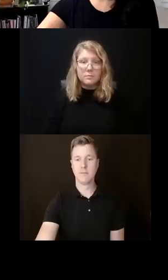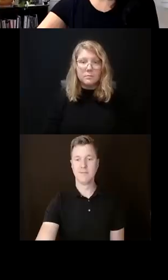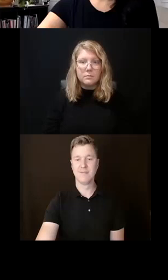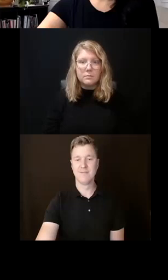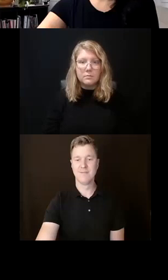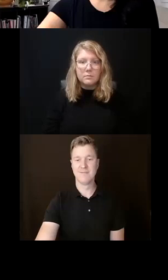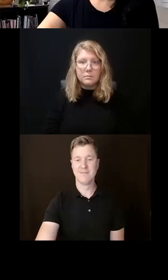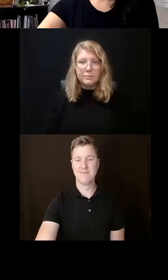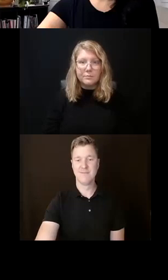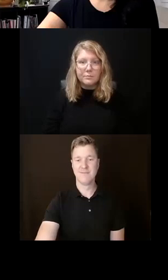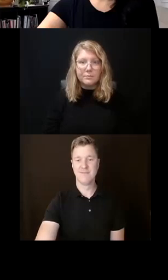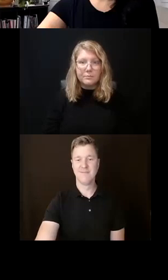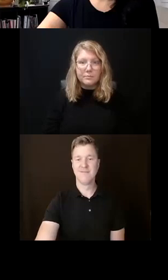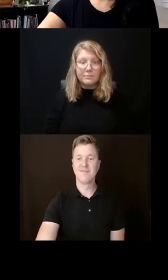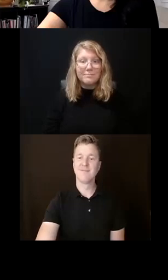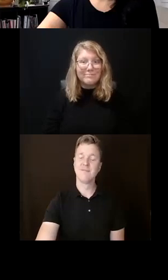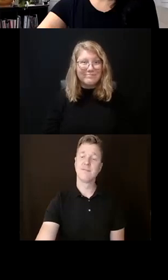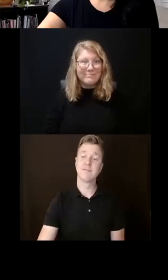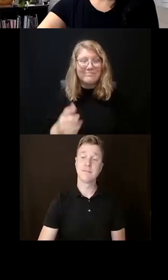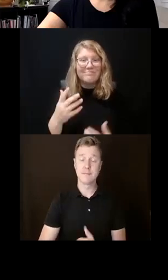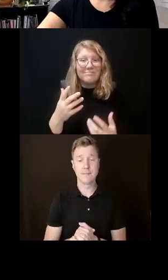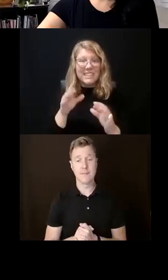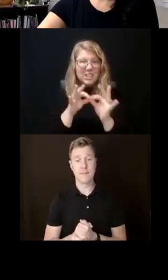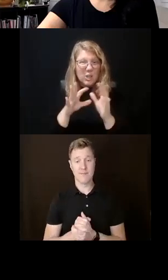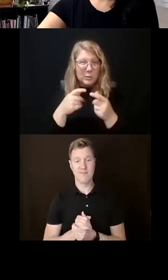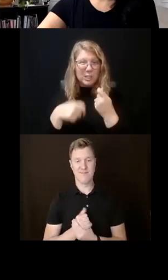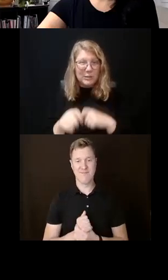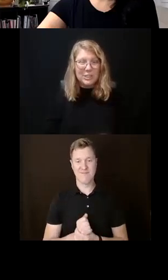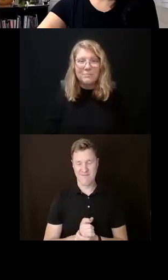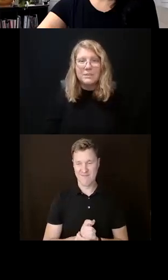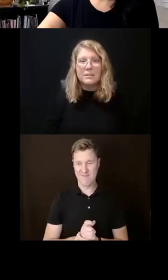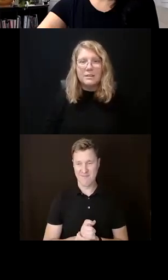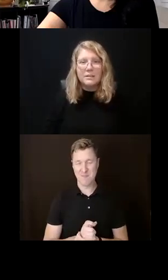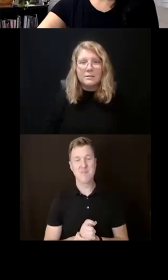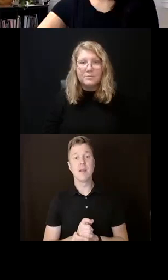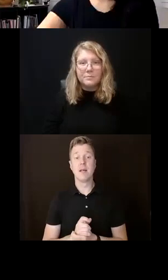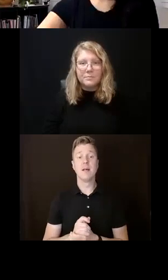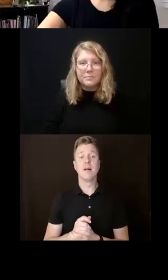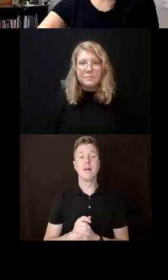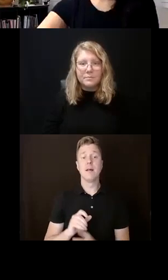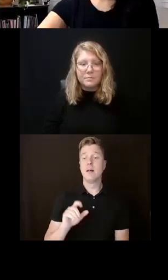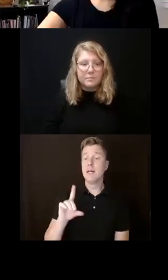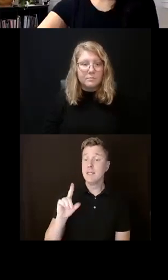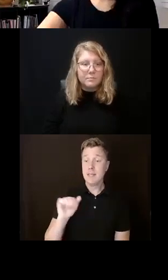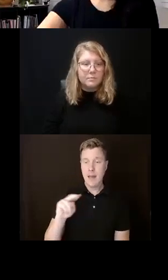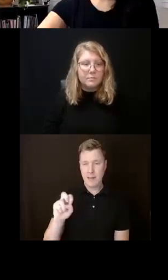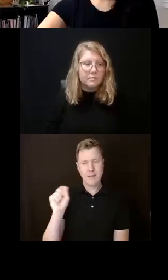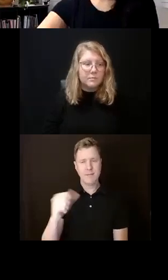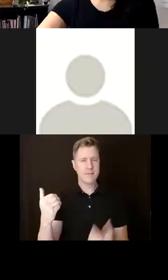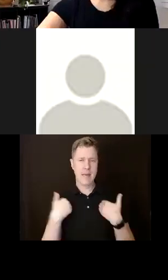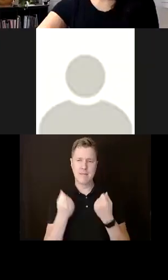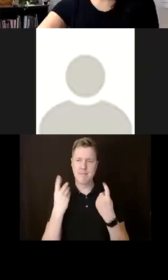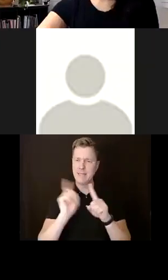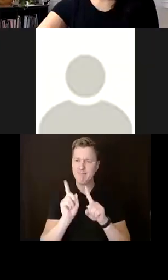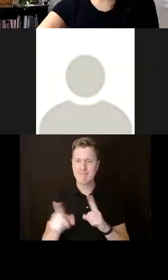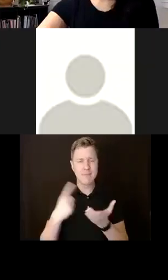I think just that I've had a lot of conversations with other executive directors and with other people in leadership, and I